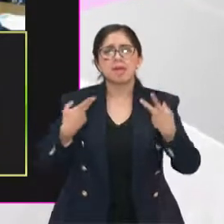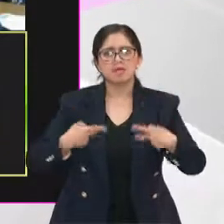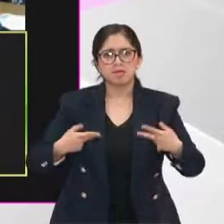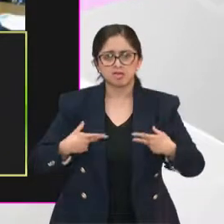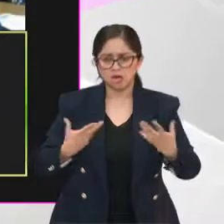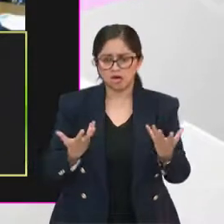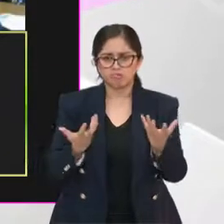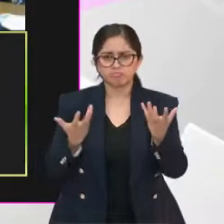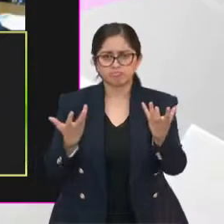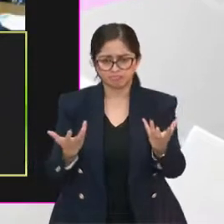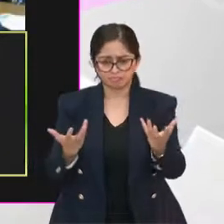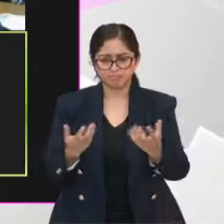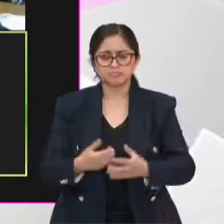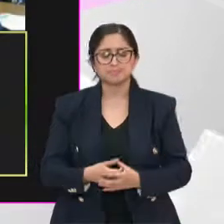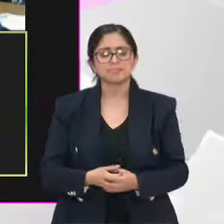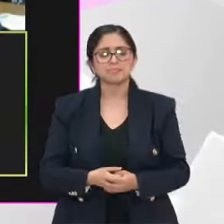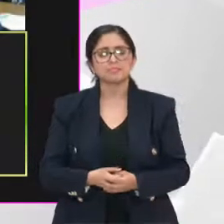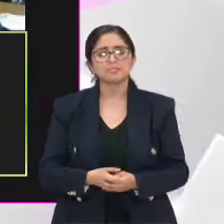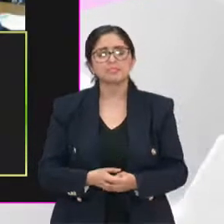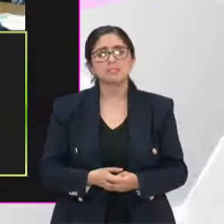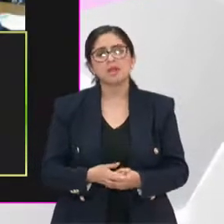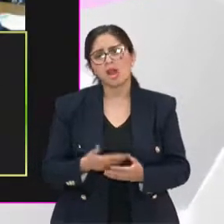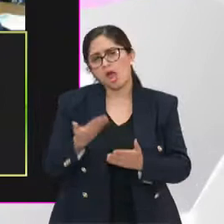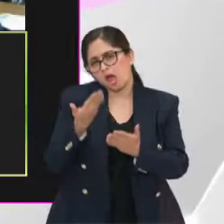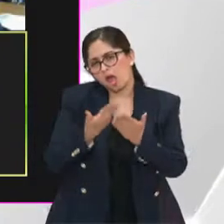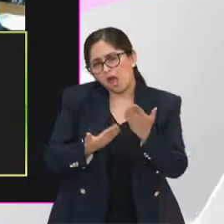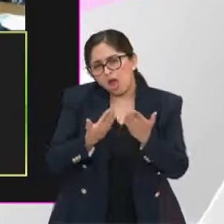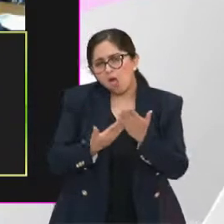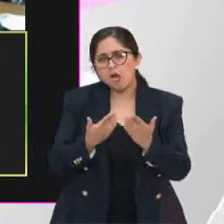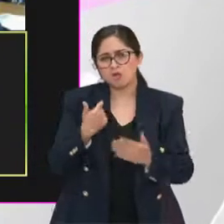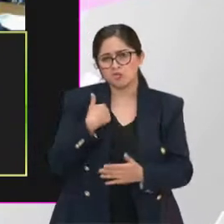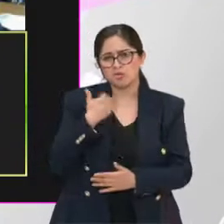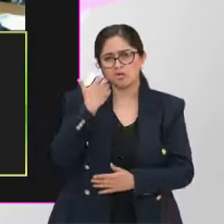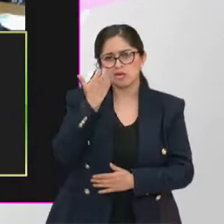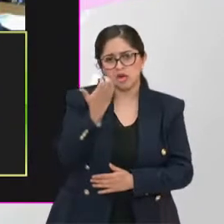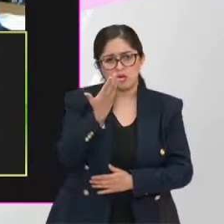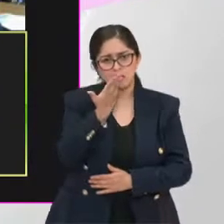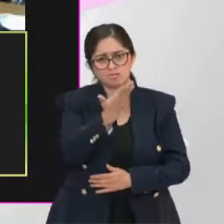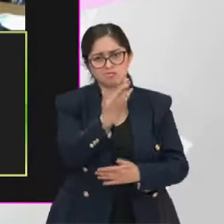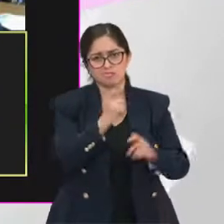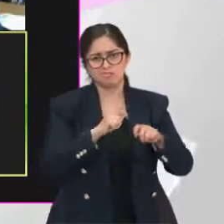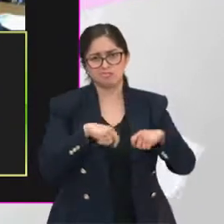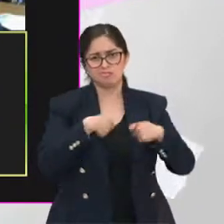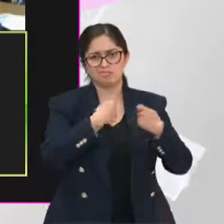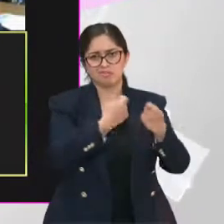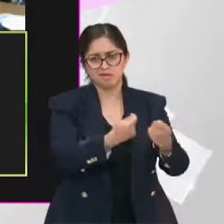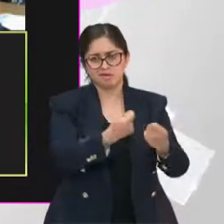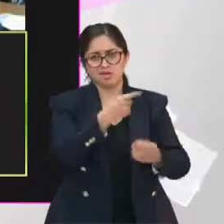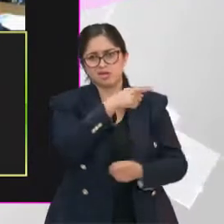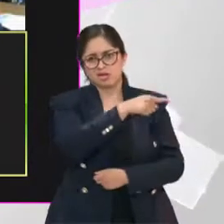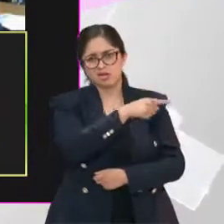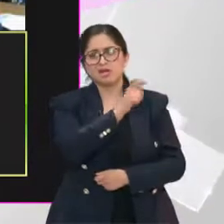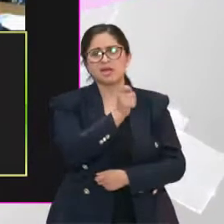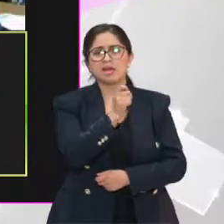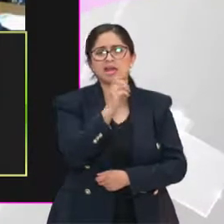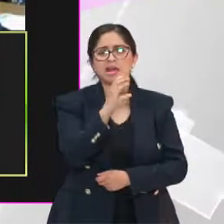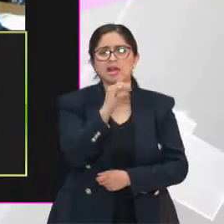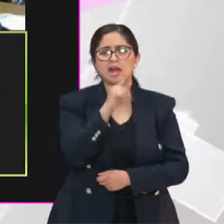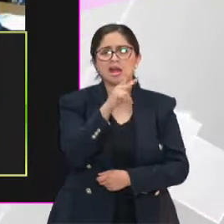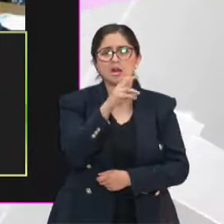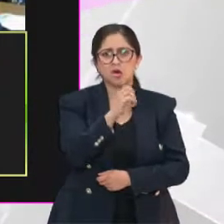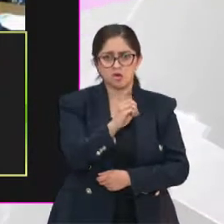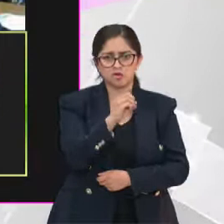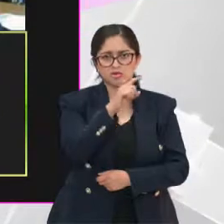between the groups of the citizenships or the population. So right now, I would like to give the floor to Dr.